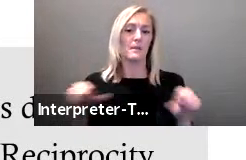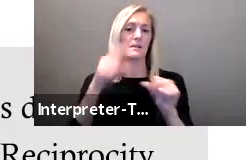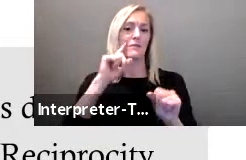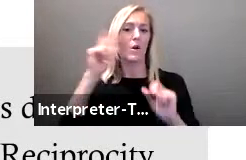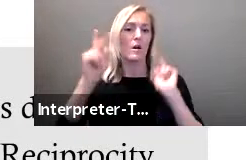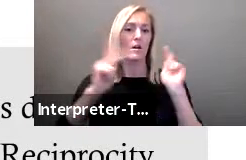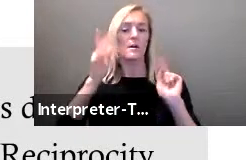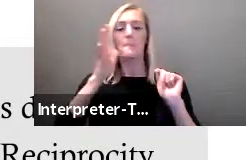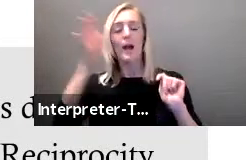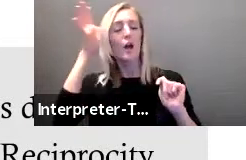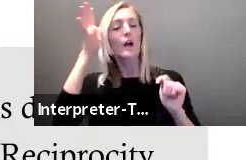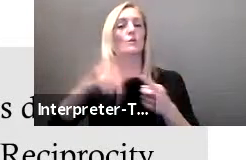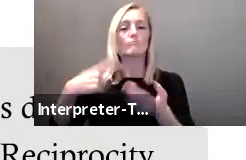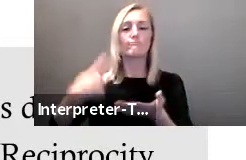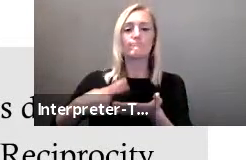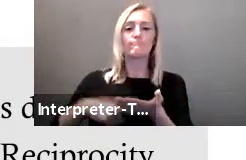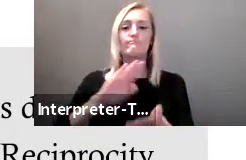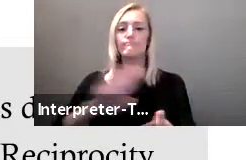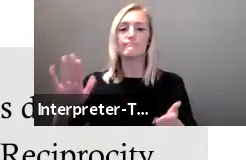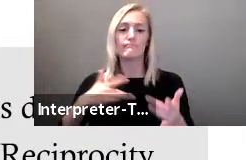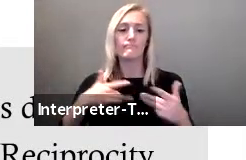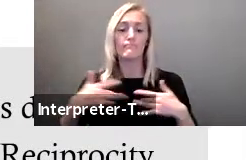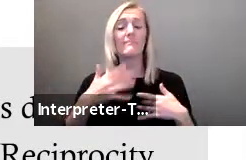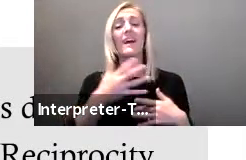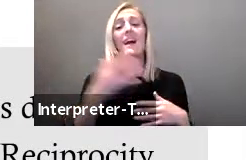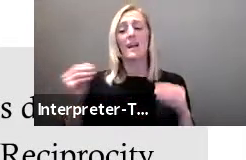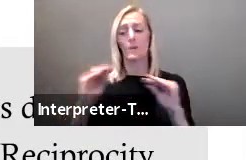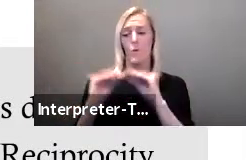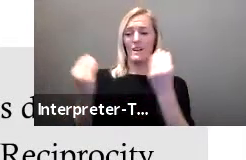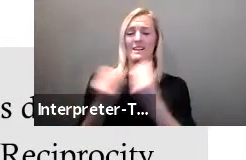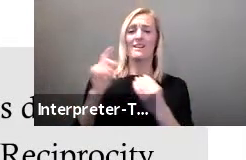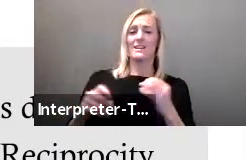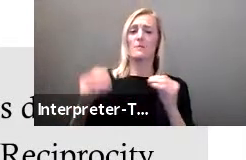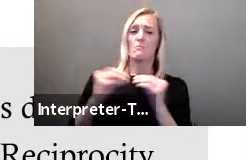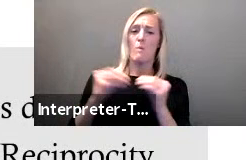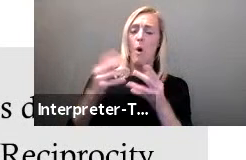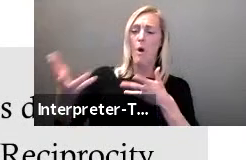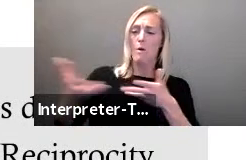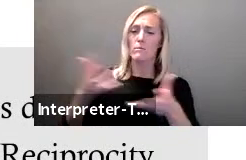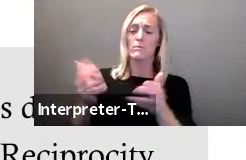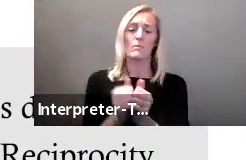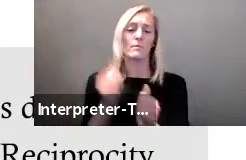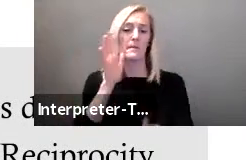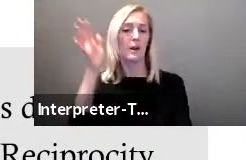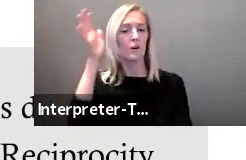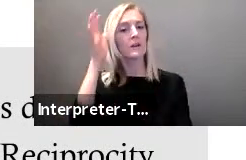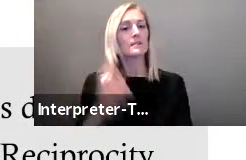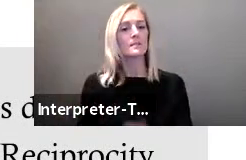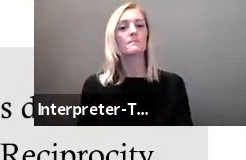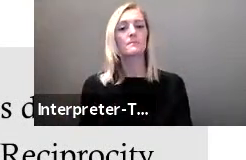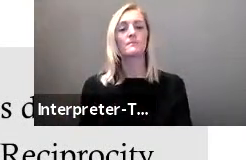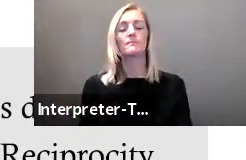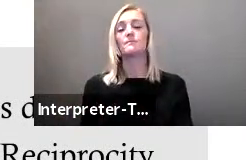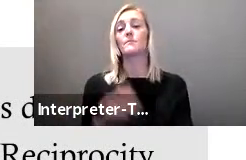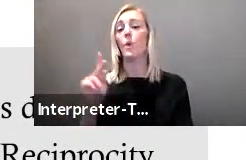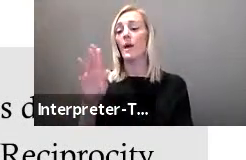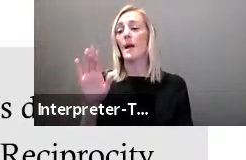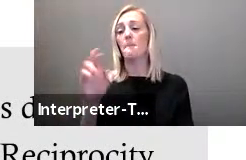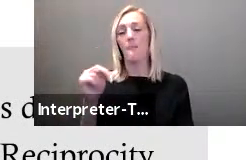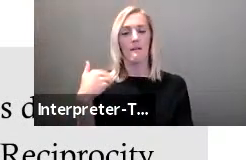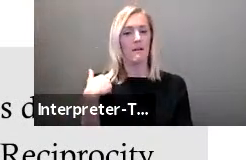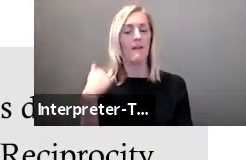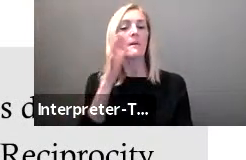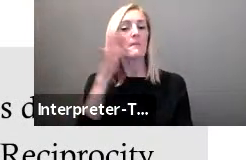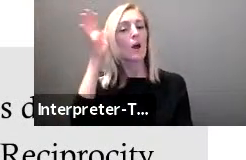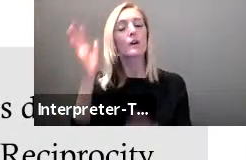concerns and also organizations need more interactions with parents. So as a part of KBIN, we have parent meetings, and the parents do